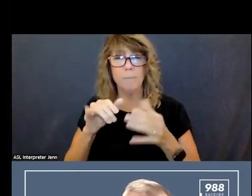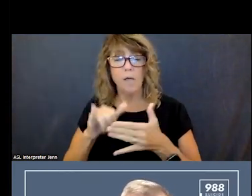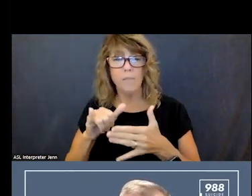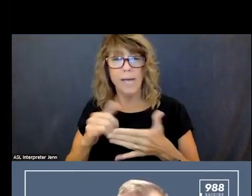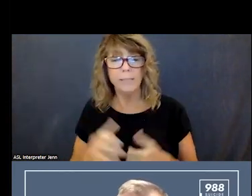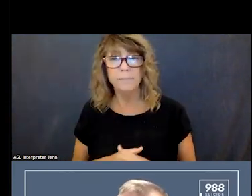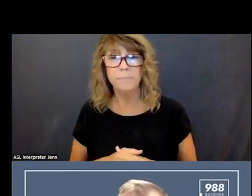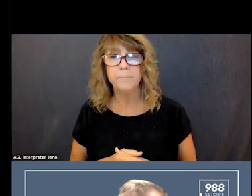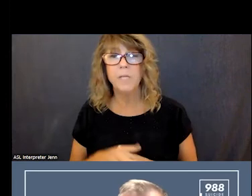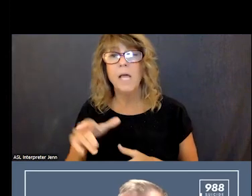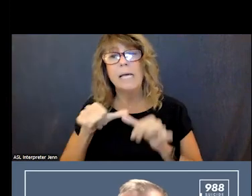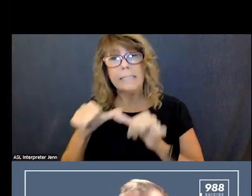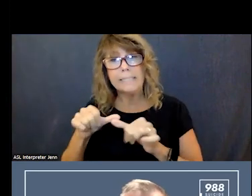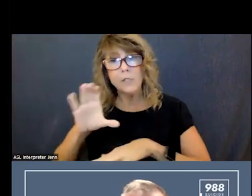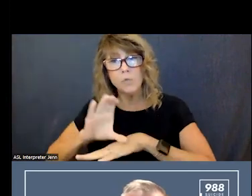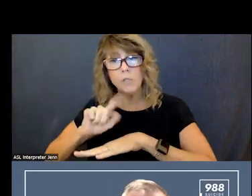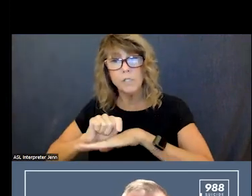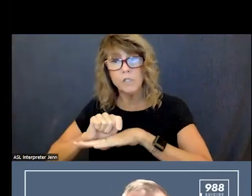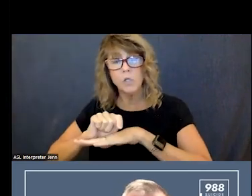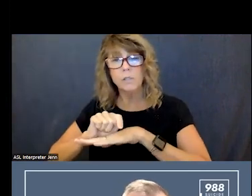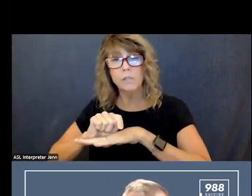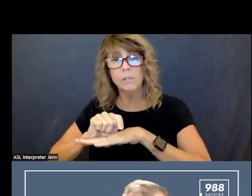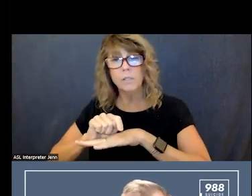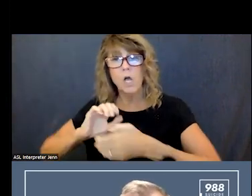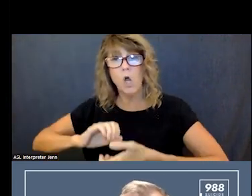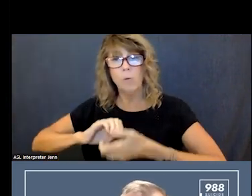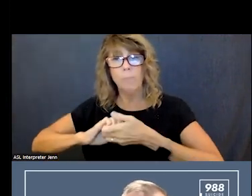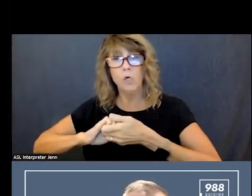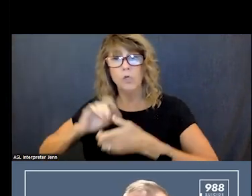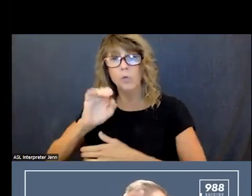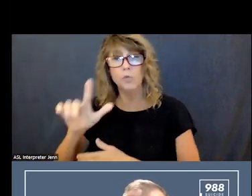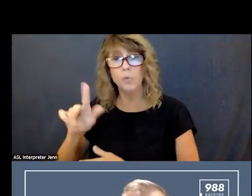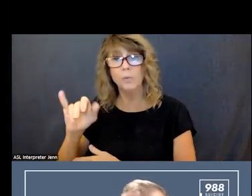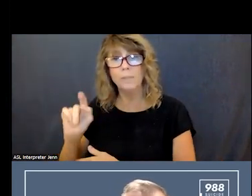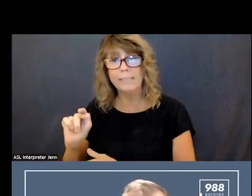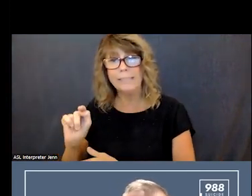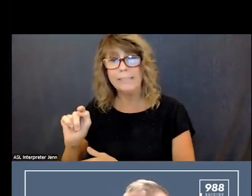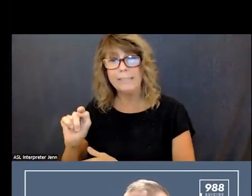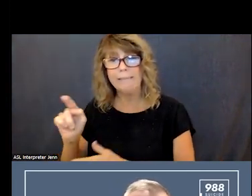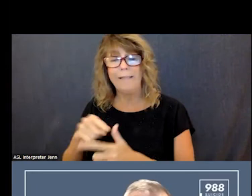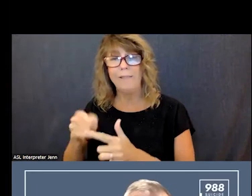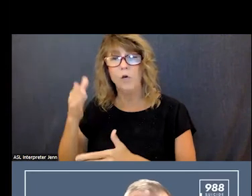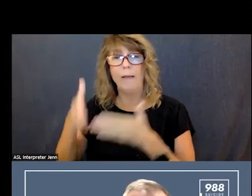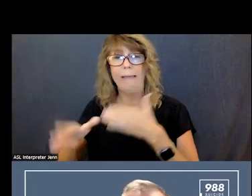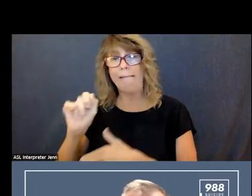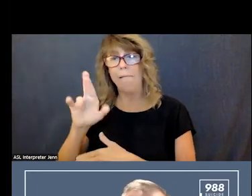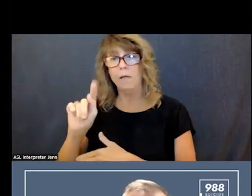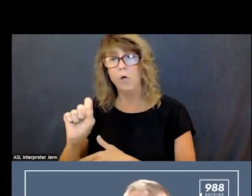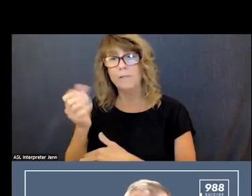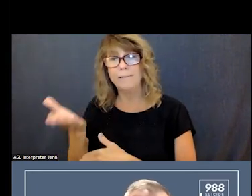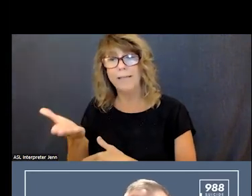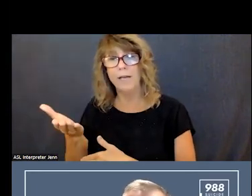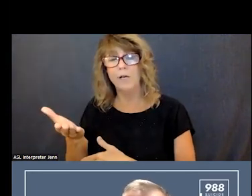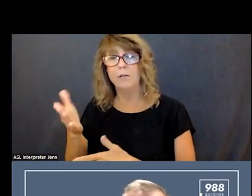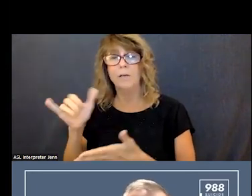to continue to consult our partner Toolkit. There are end cards there that we encourage you to use as